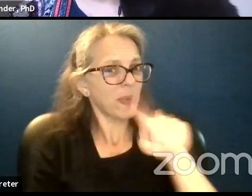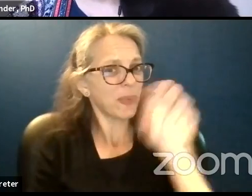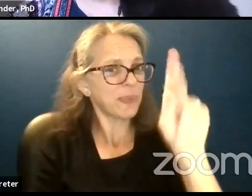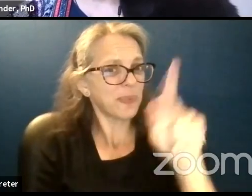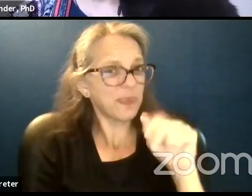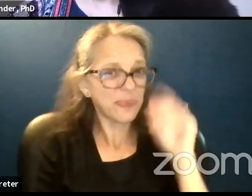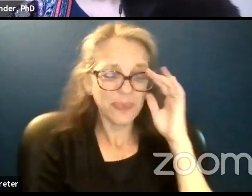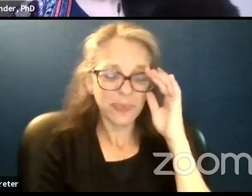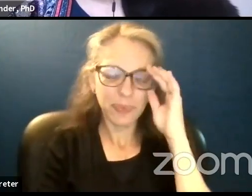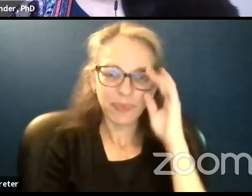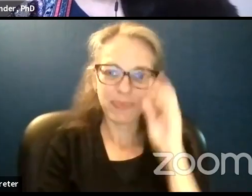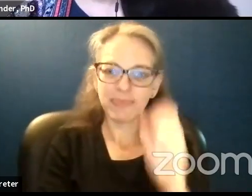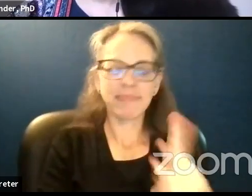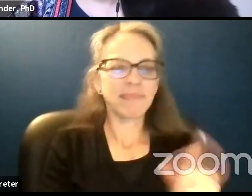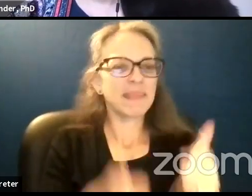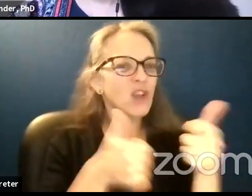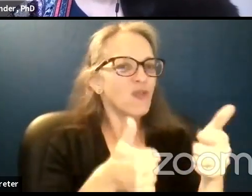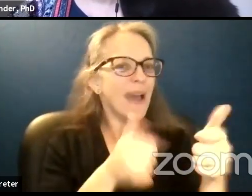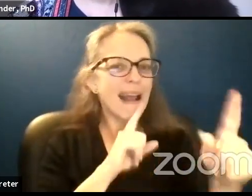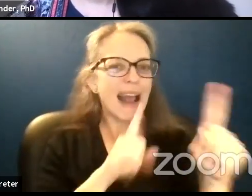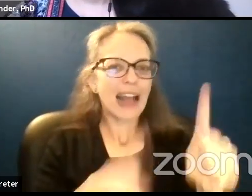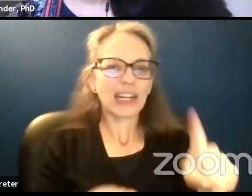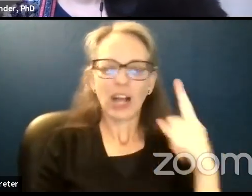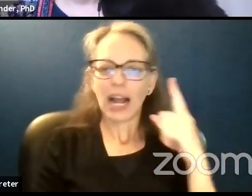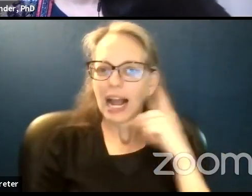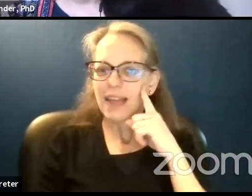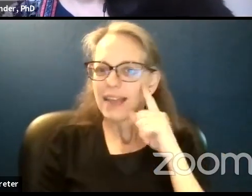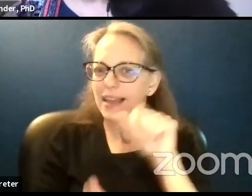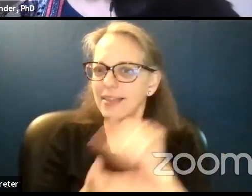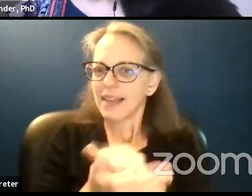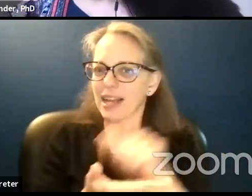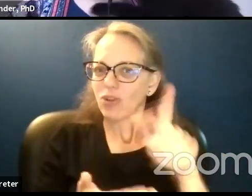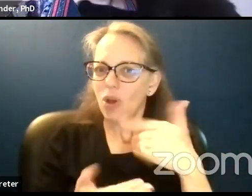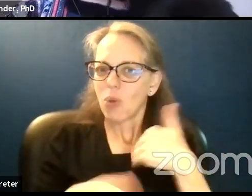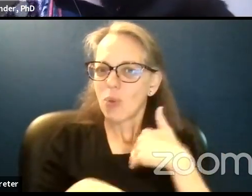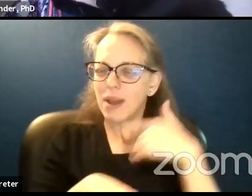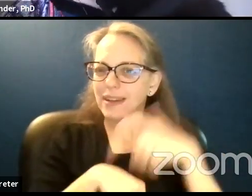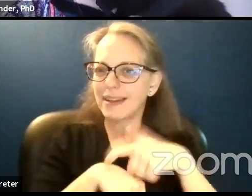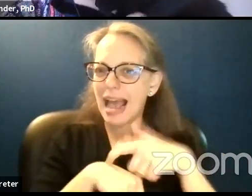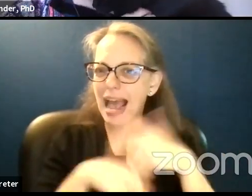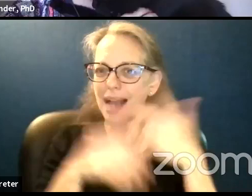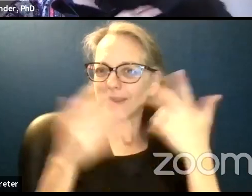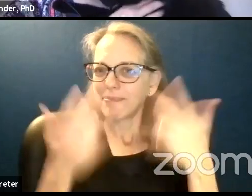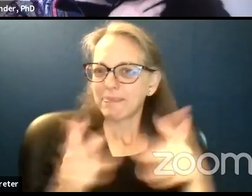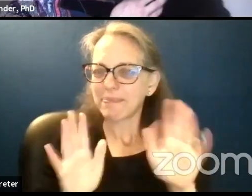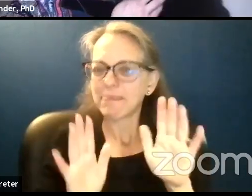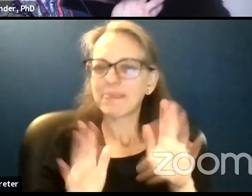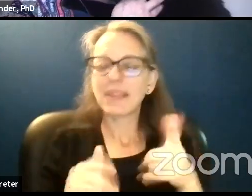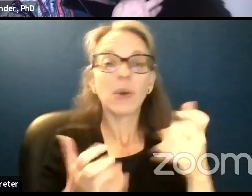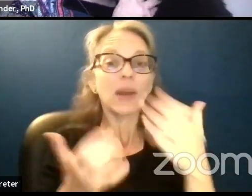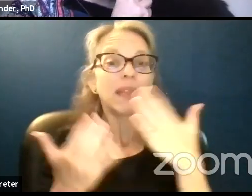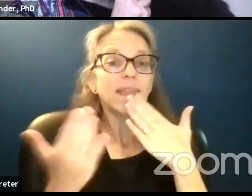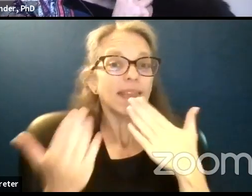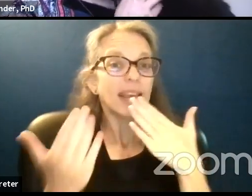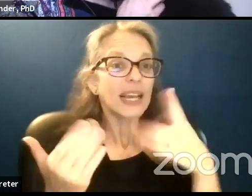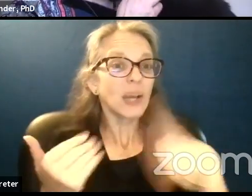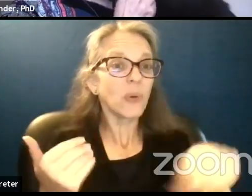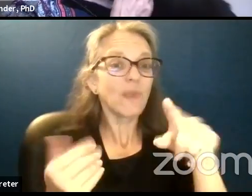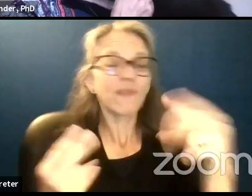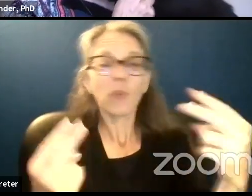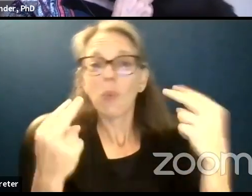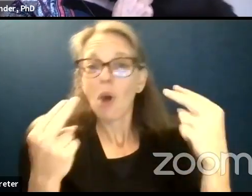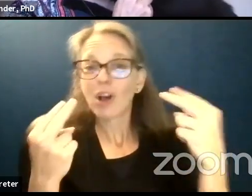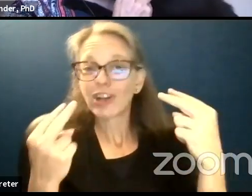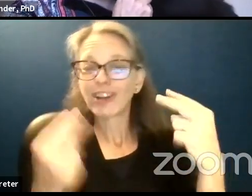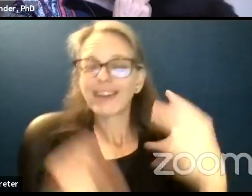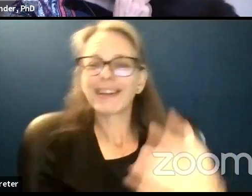All right, great answers. I think that is all we have time for today. So I wanna thank everyone for watching and thank all